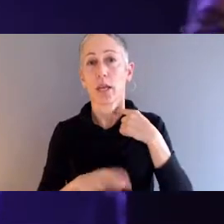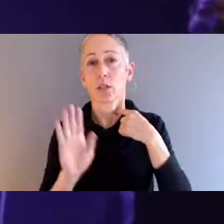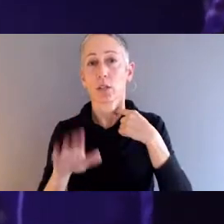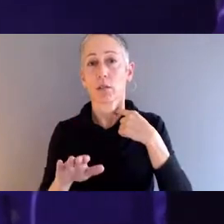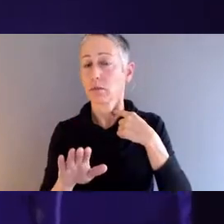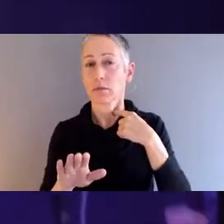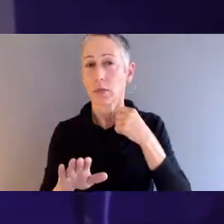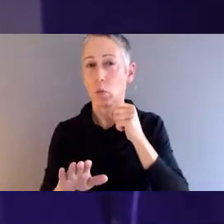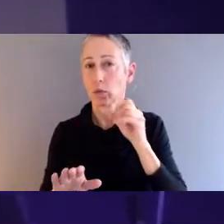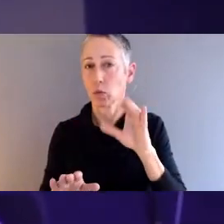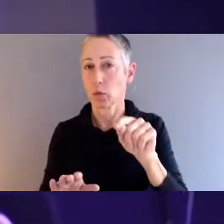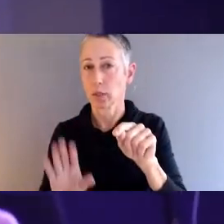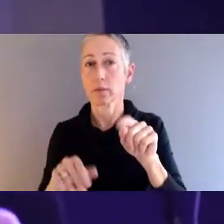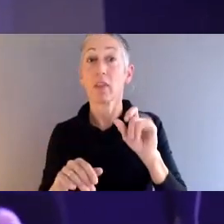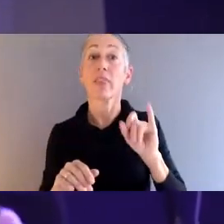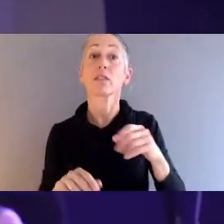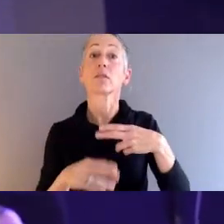from Half the Sky.